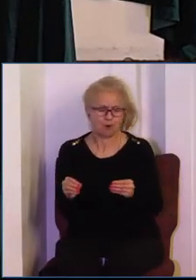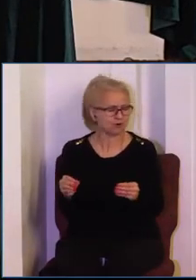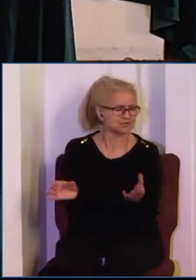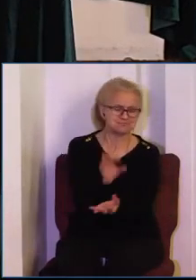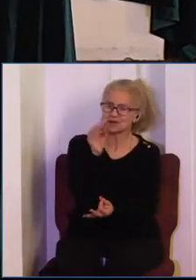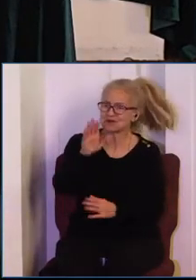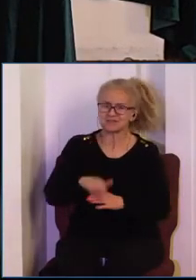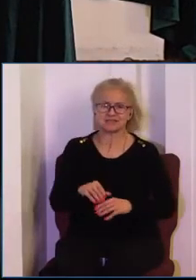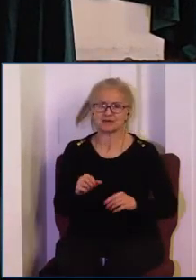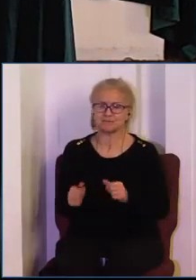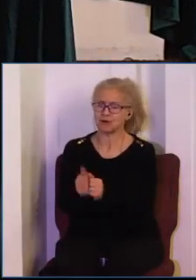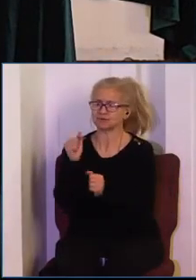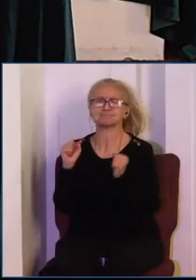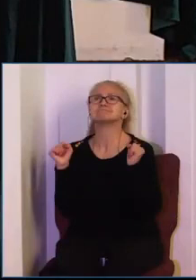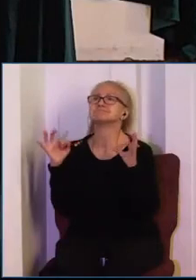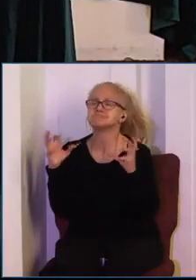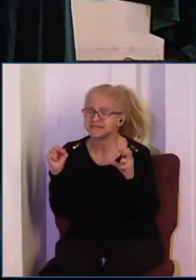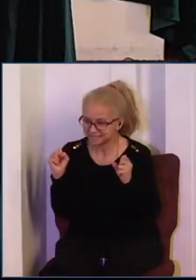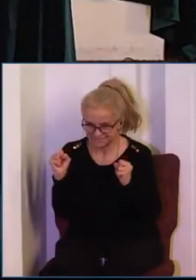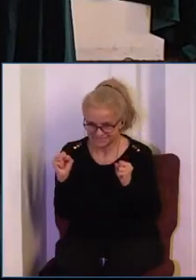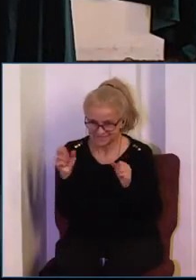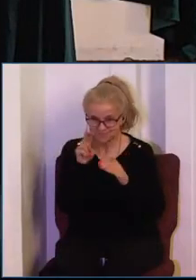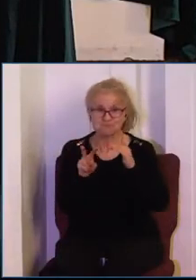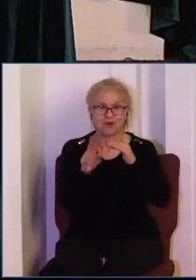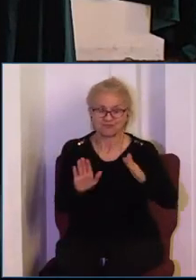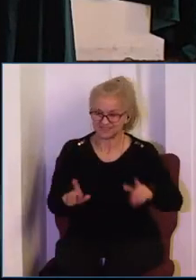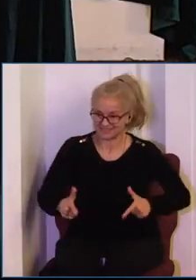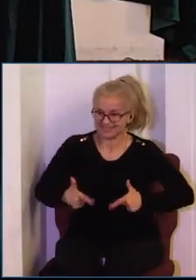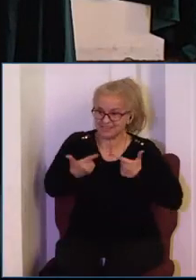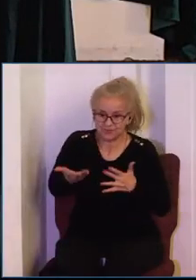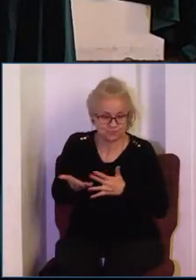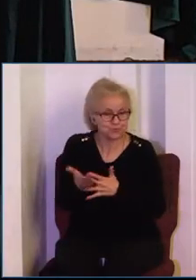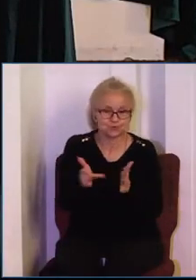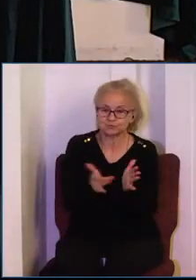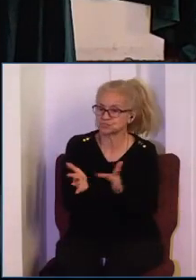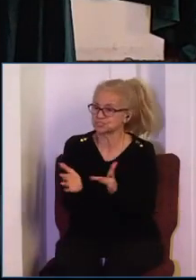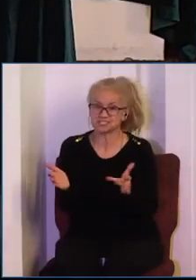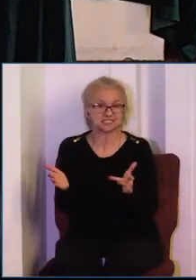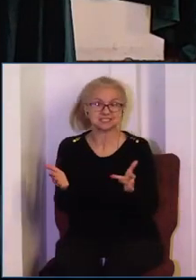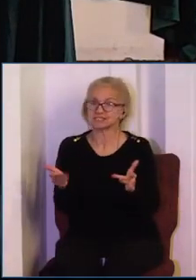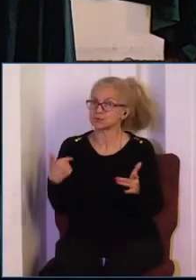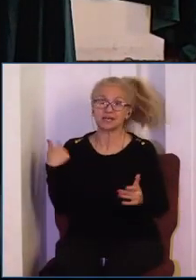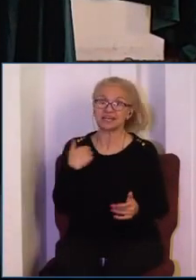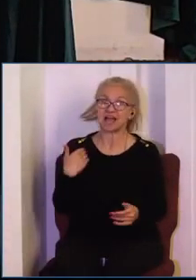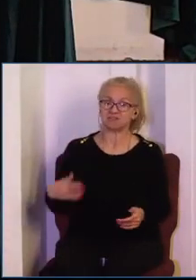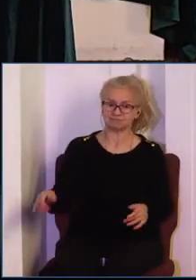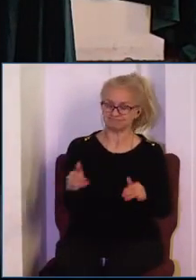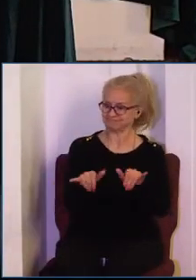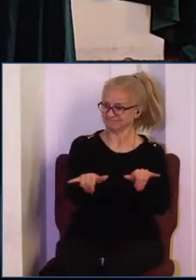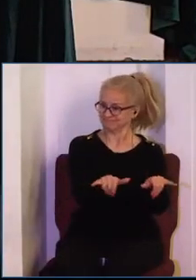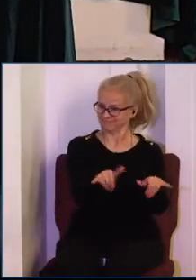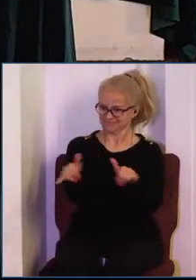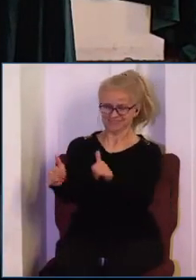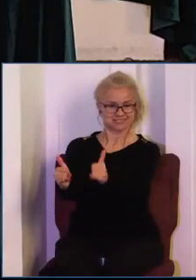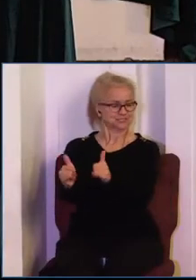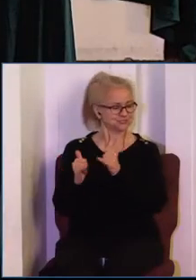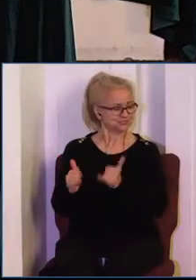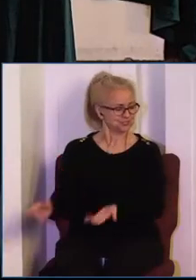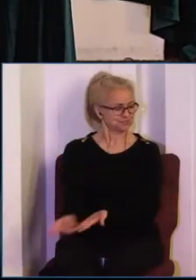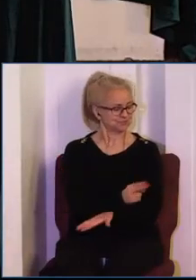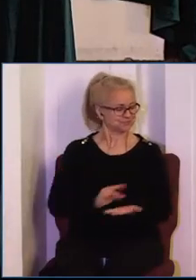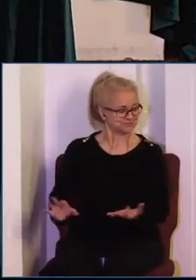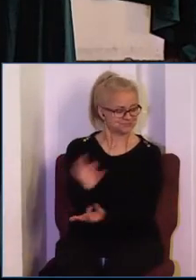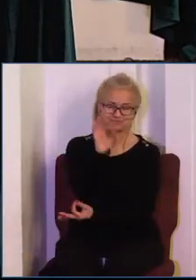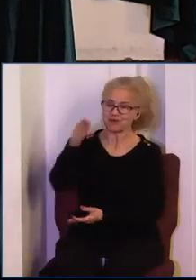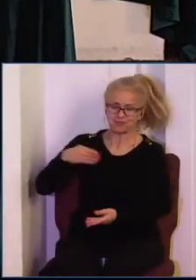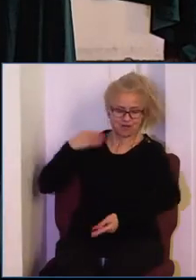greatest prophet that ever lived. And through Jesus, we have that same Holy Spirit, the legacy of that